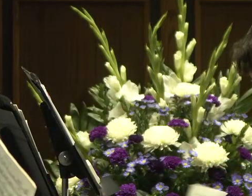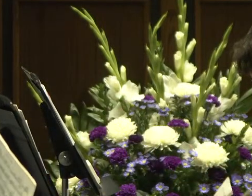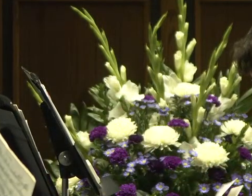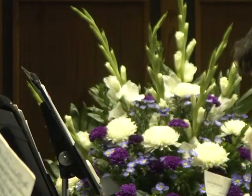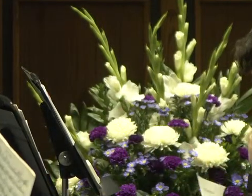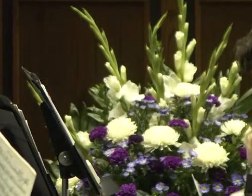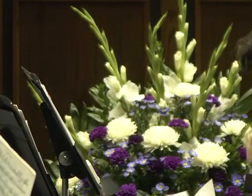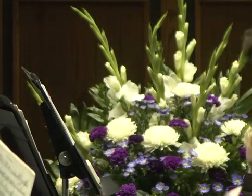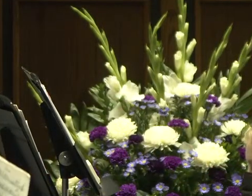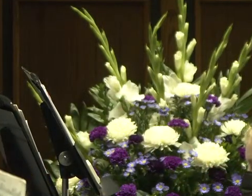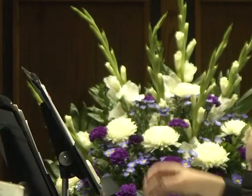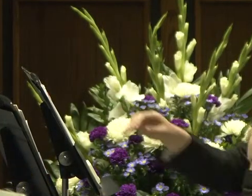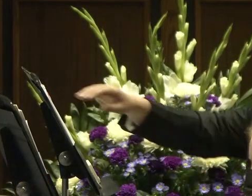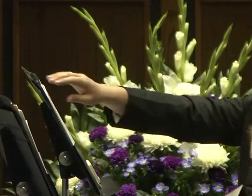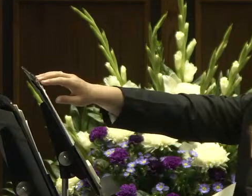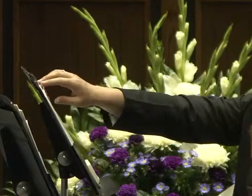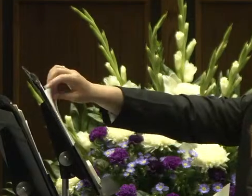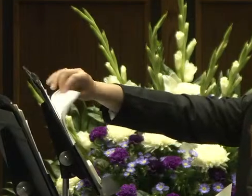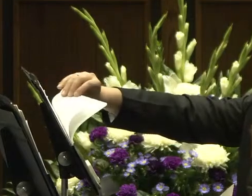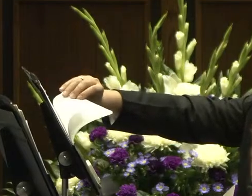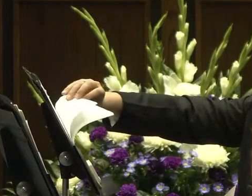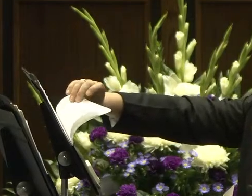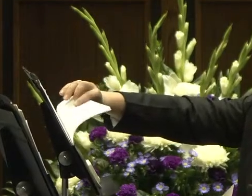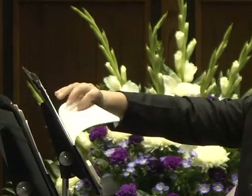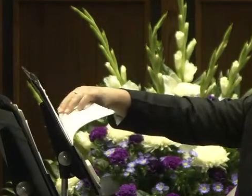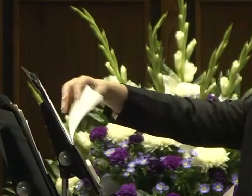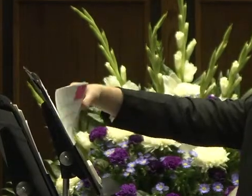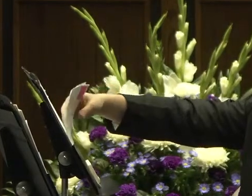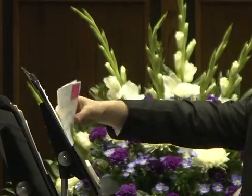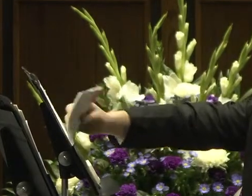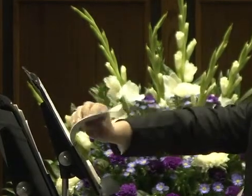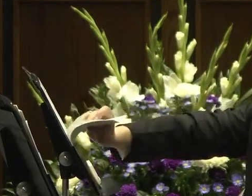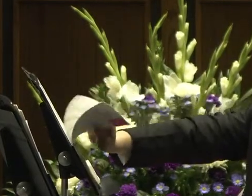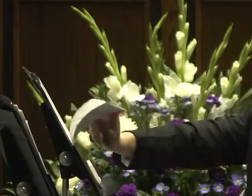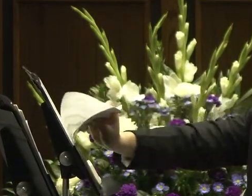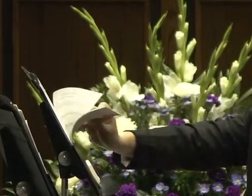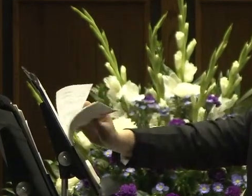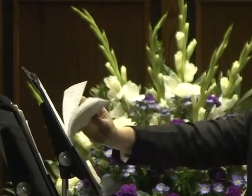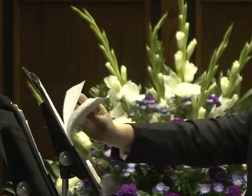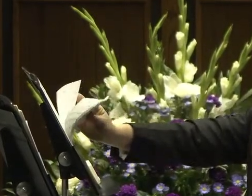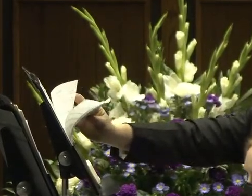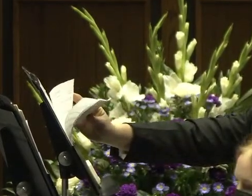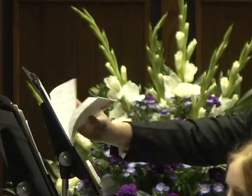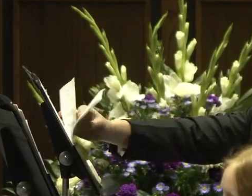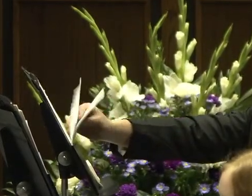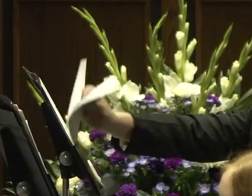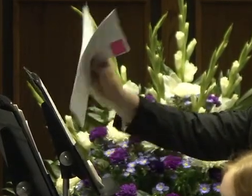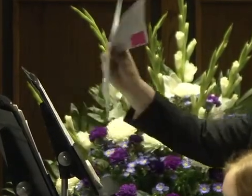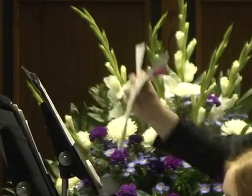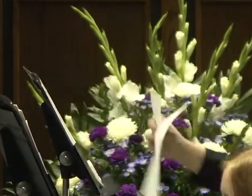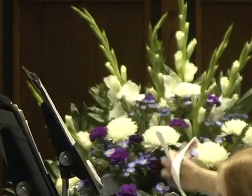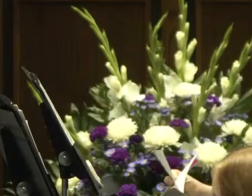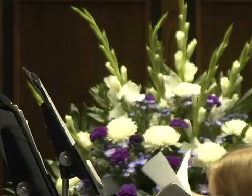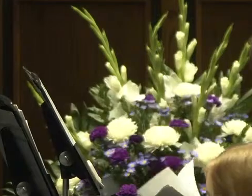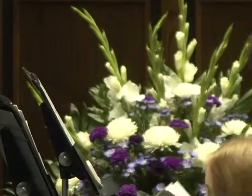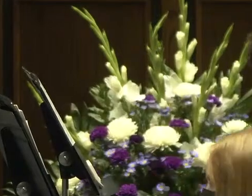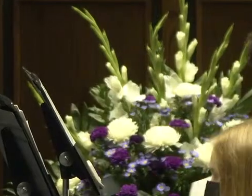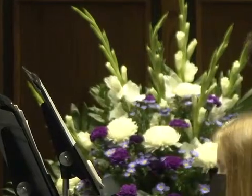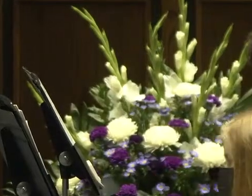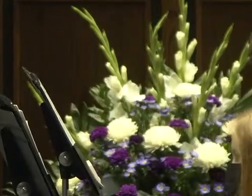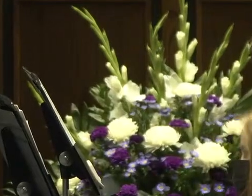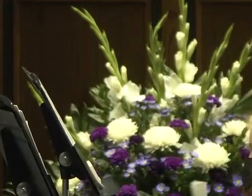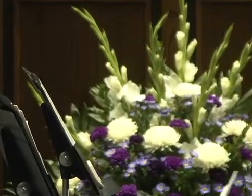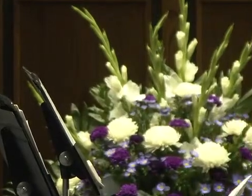little bit. Sam, Symphonic Band, thank you for providing the wonderful prelude music and keeping us going. Thank you very